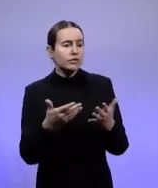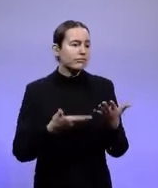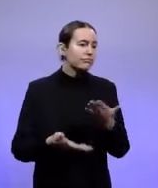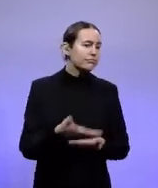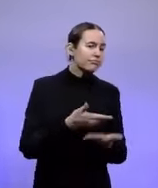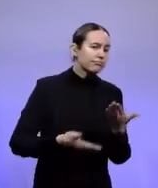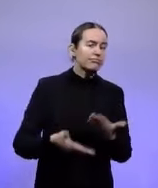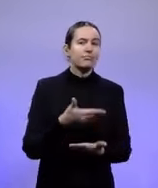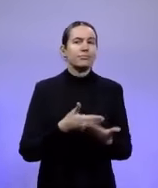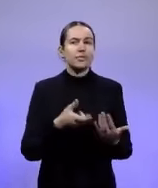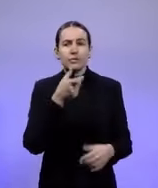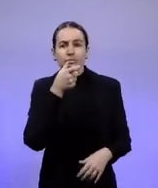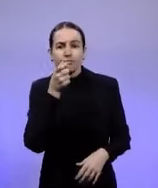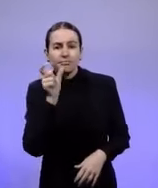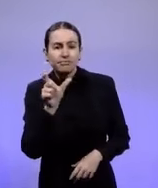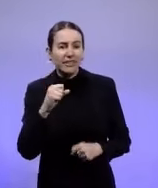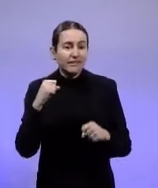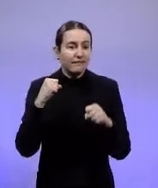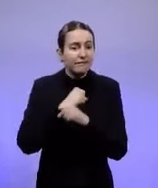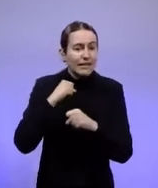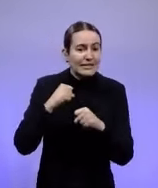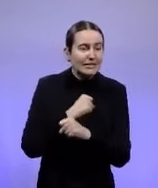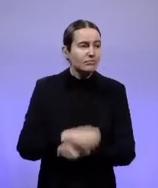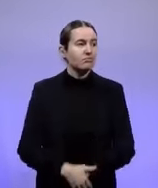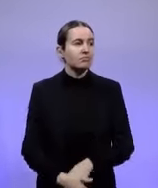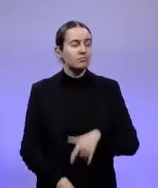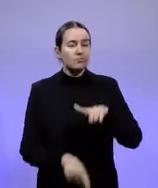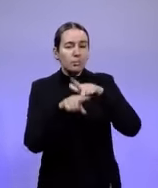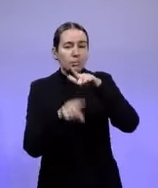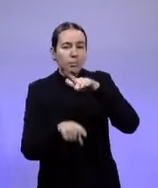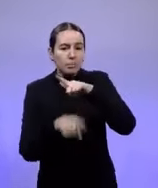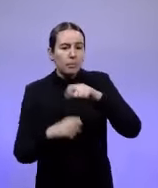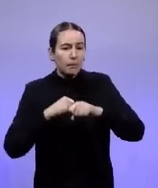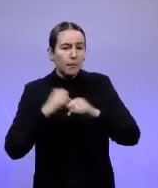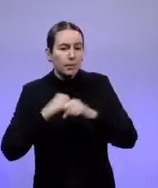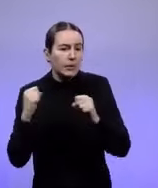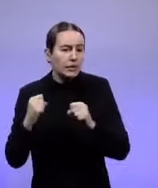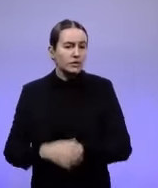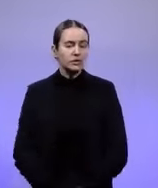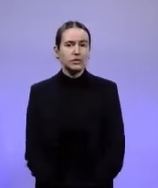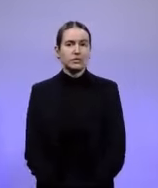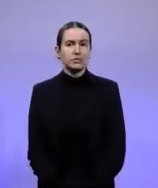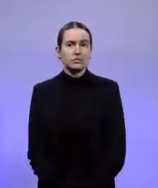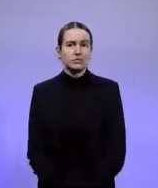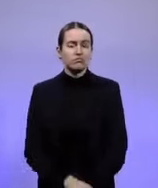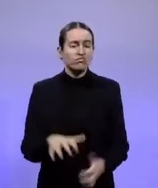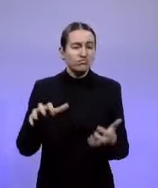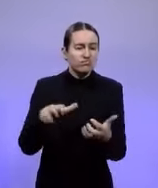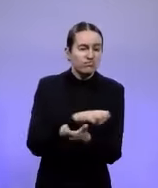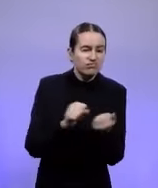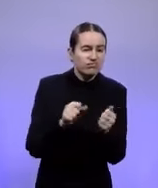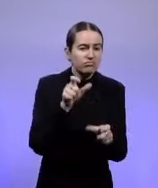such words as fighting, bombings, rocket attacks, genocide.